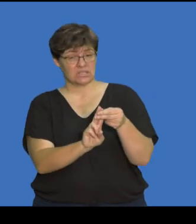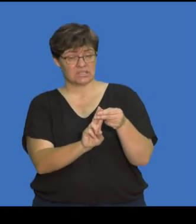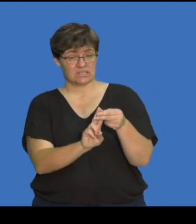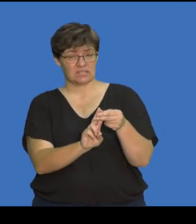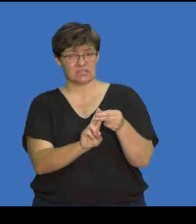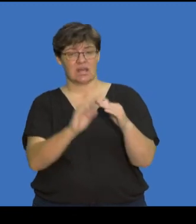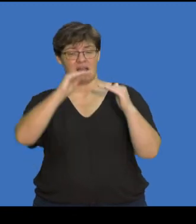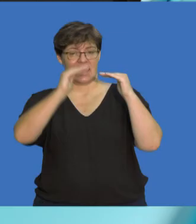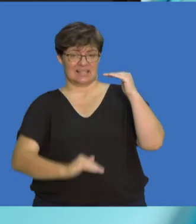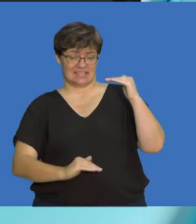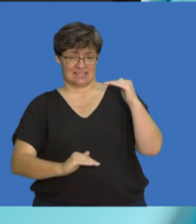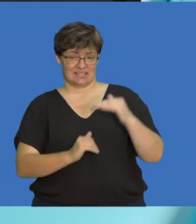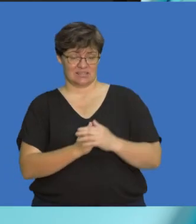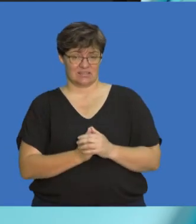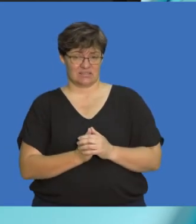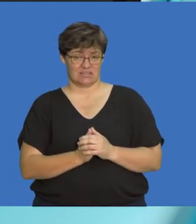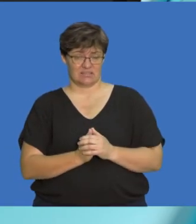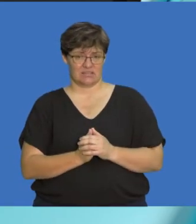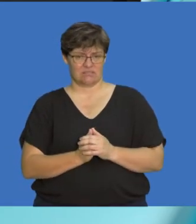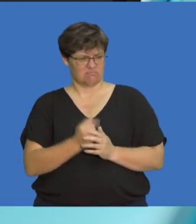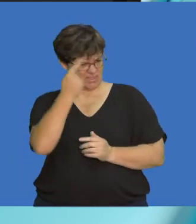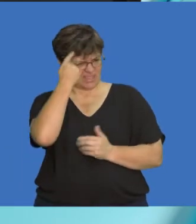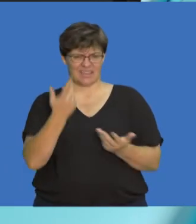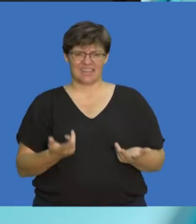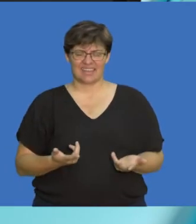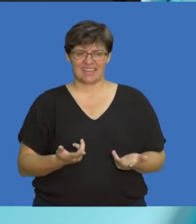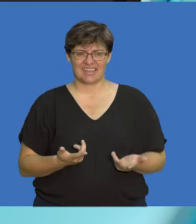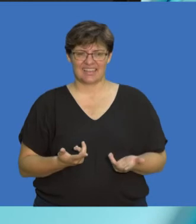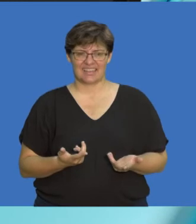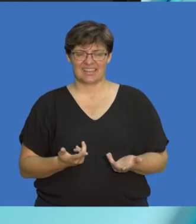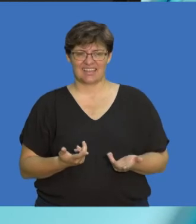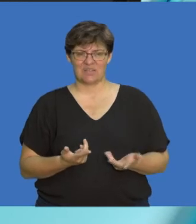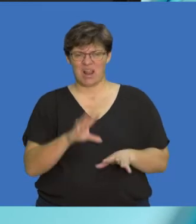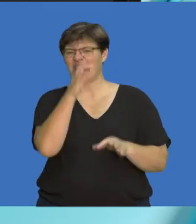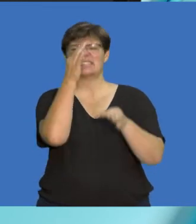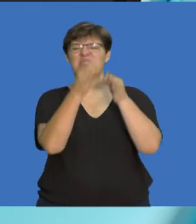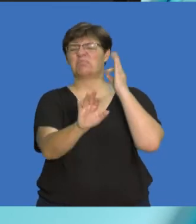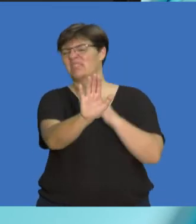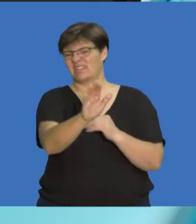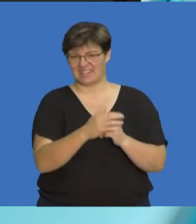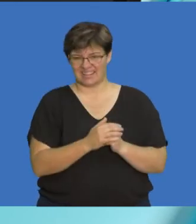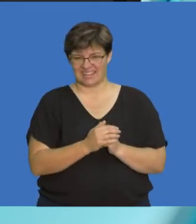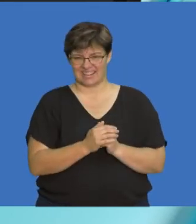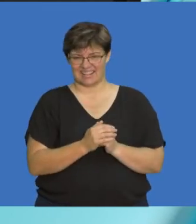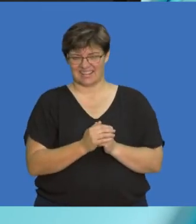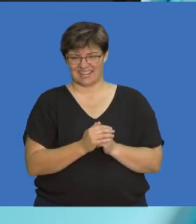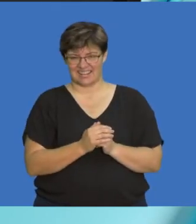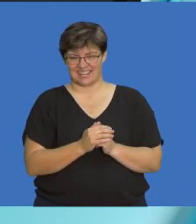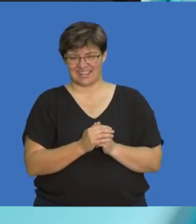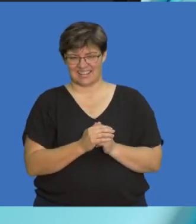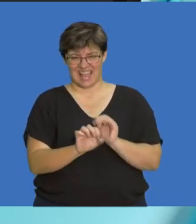decline. Think about it. And let's take a very simple and a basic